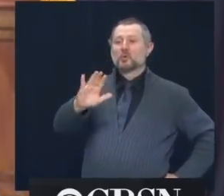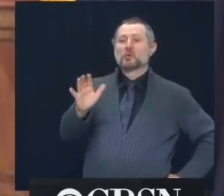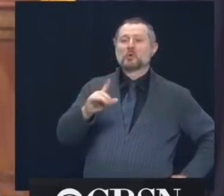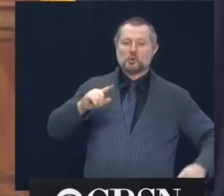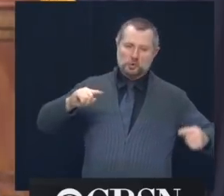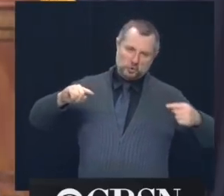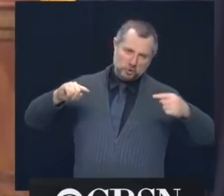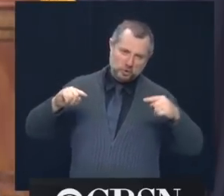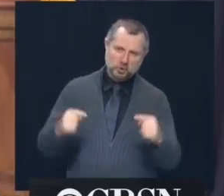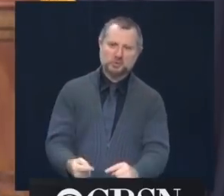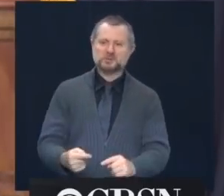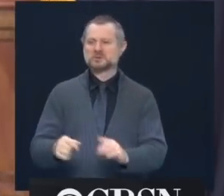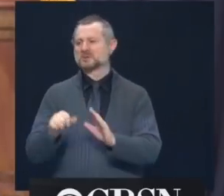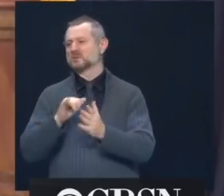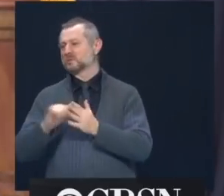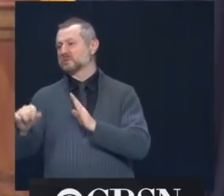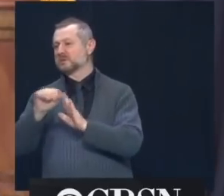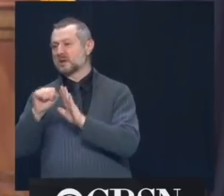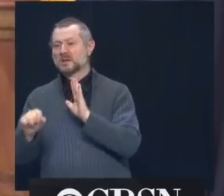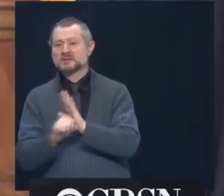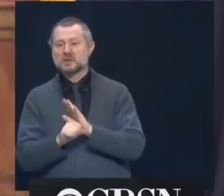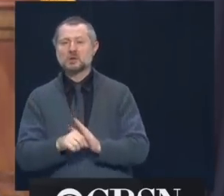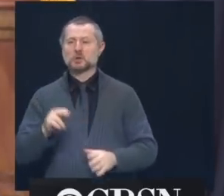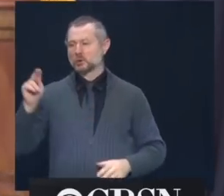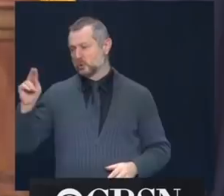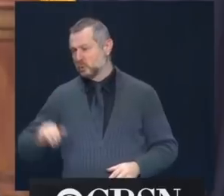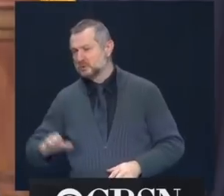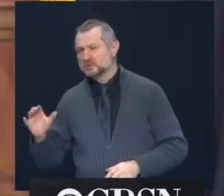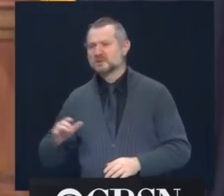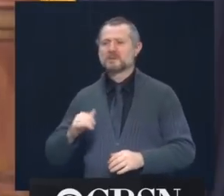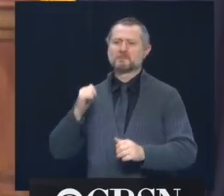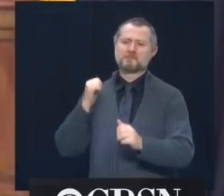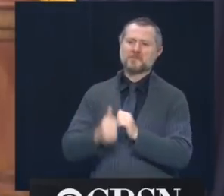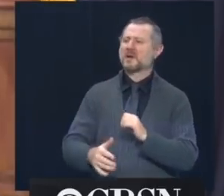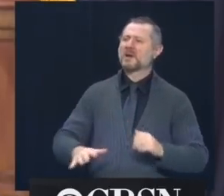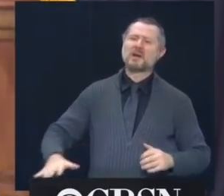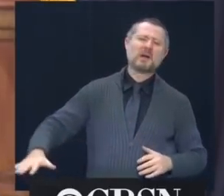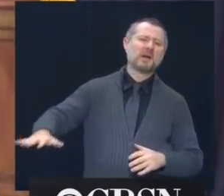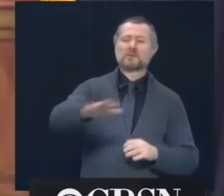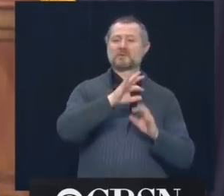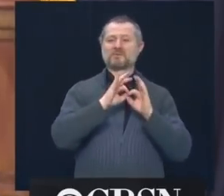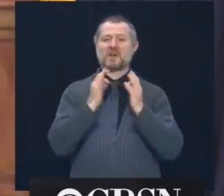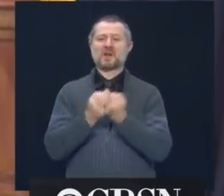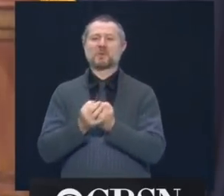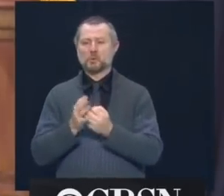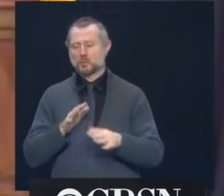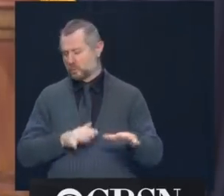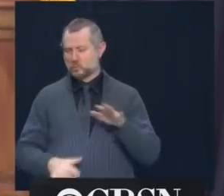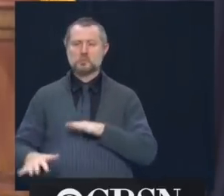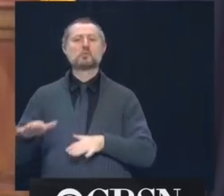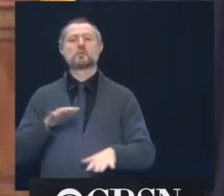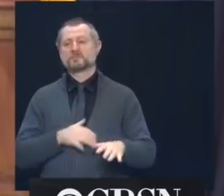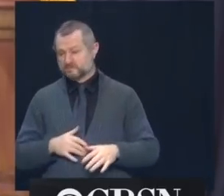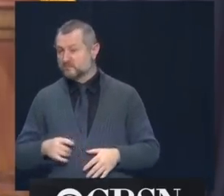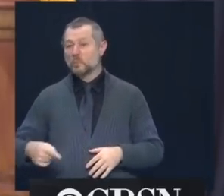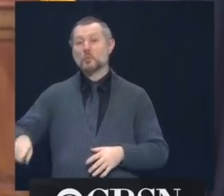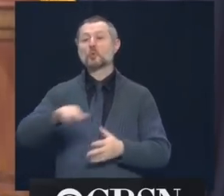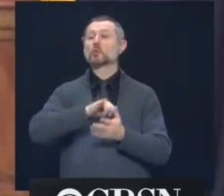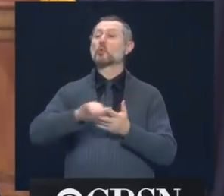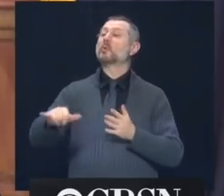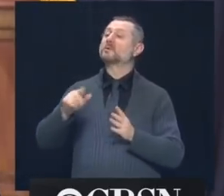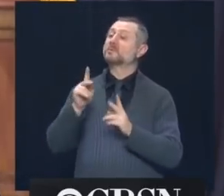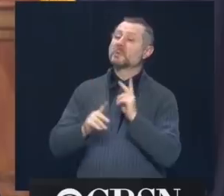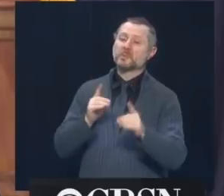the city, and every family in this state. And there's no reason why New Yorkers should bear more